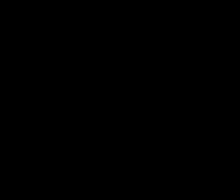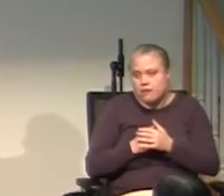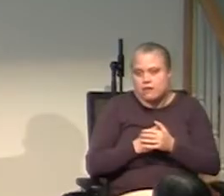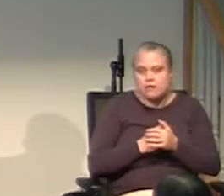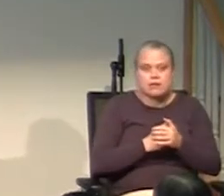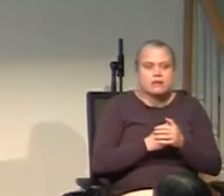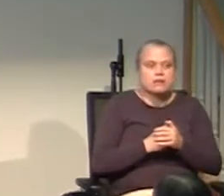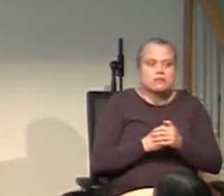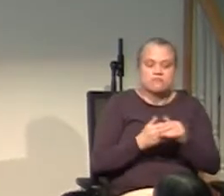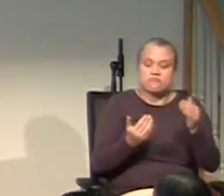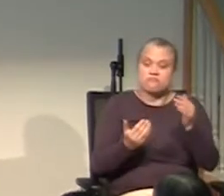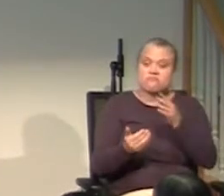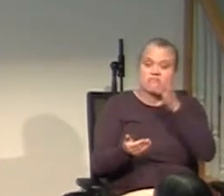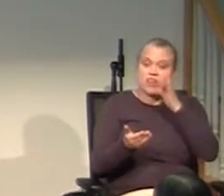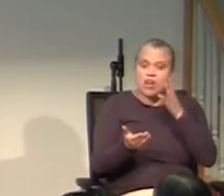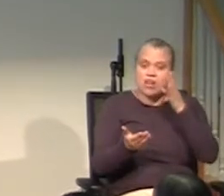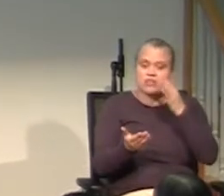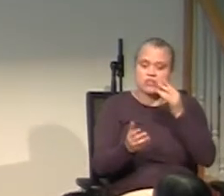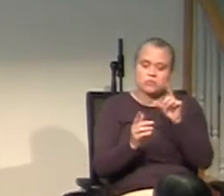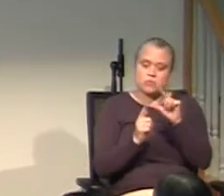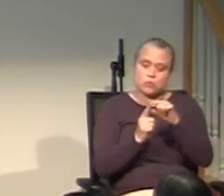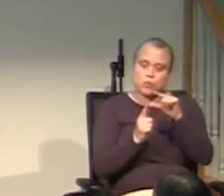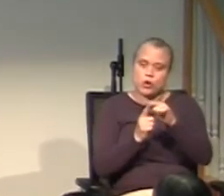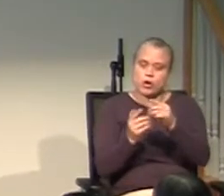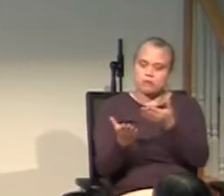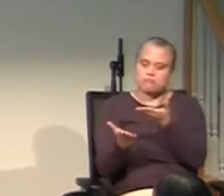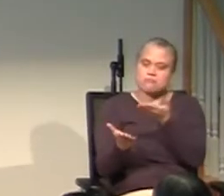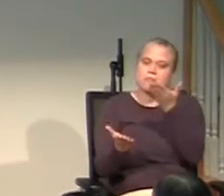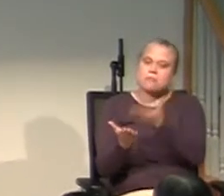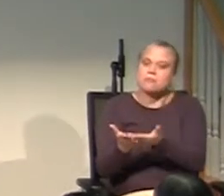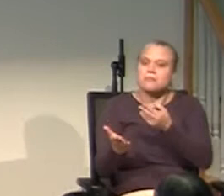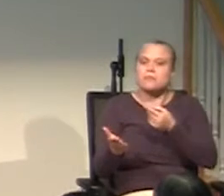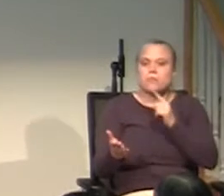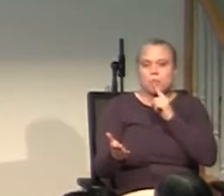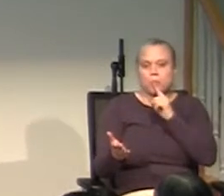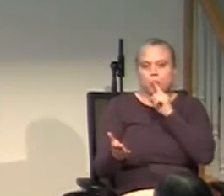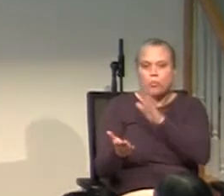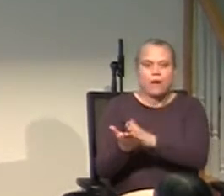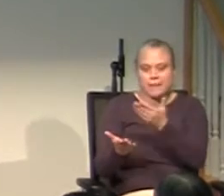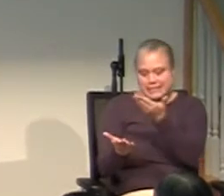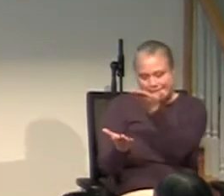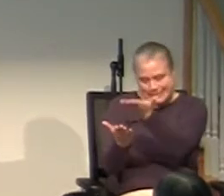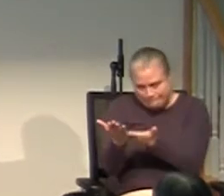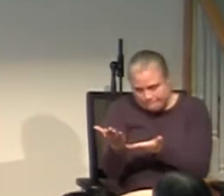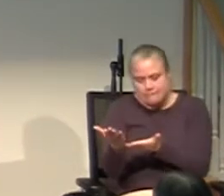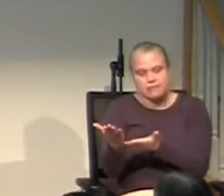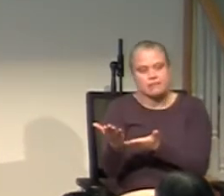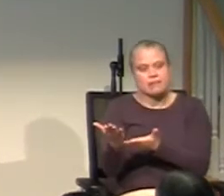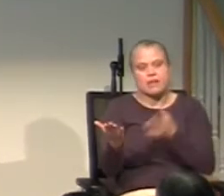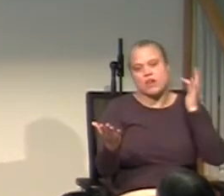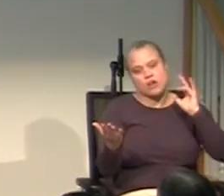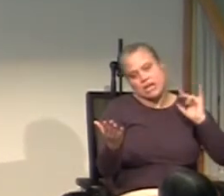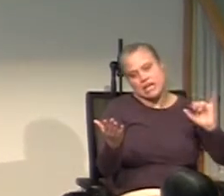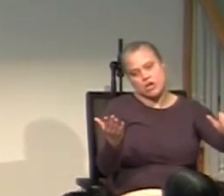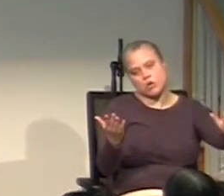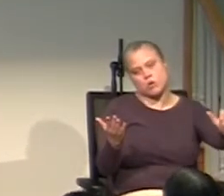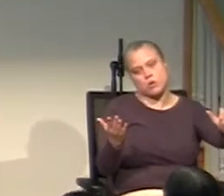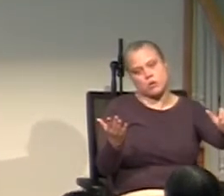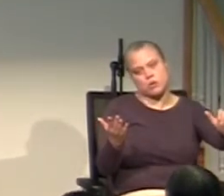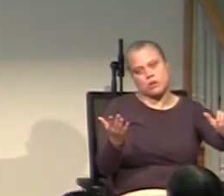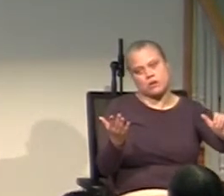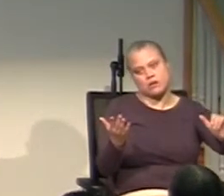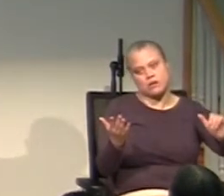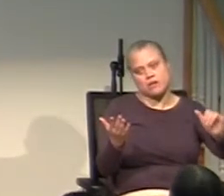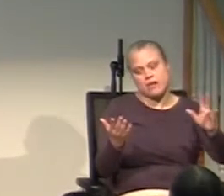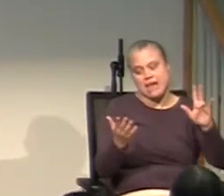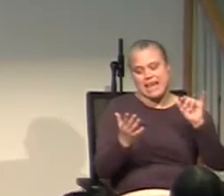word stands, that promise will stand. And it's eternal. And this will